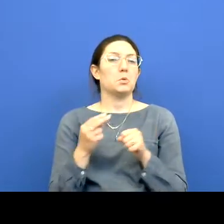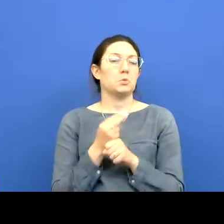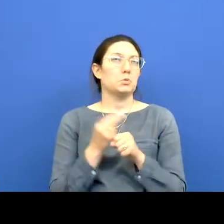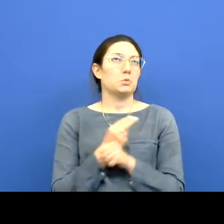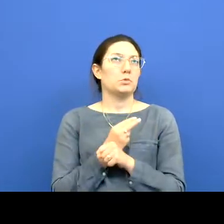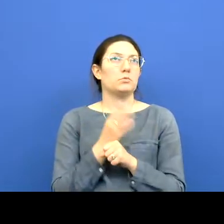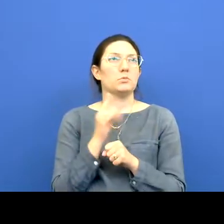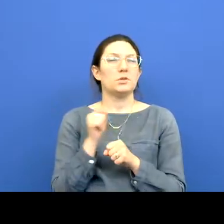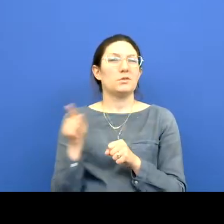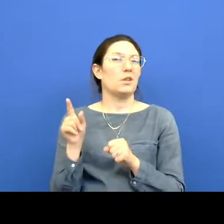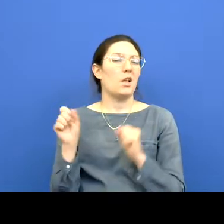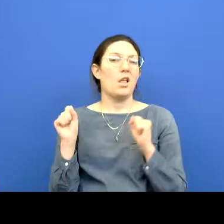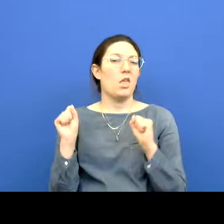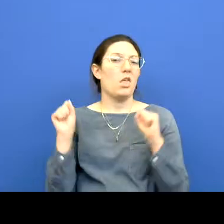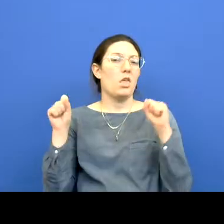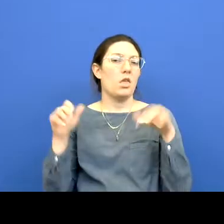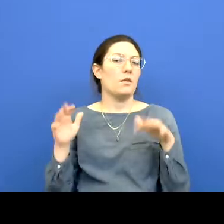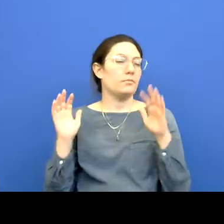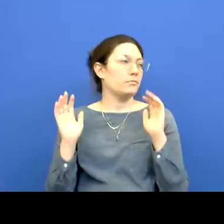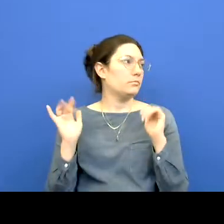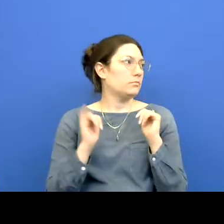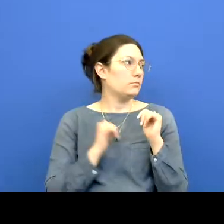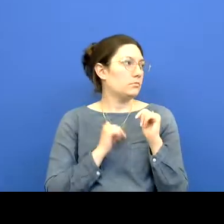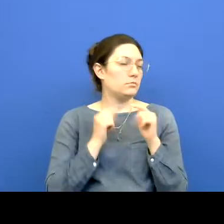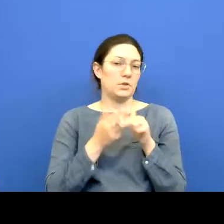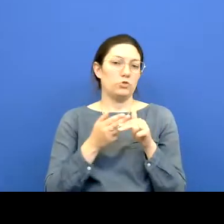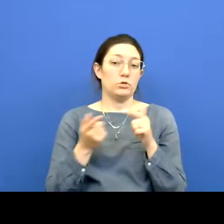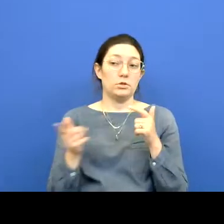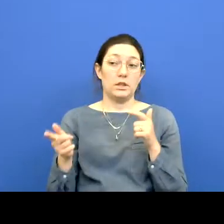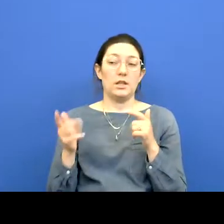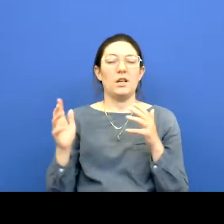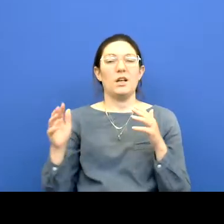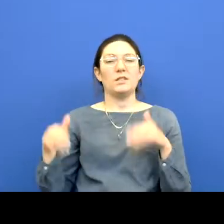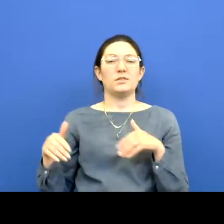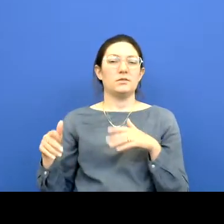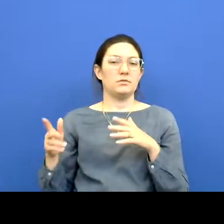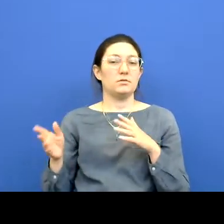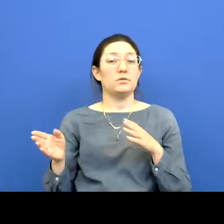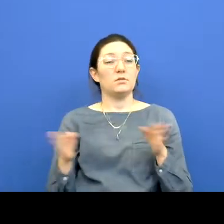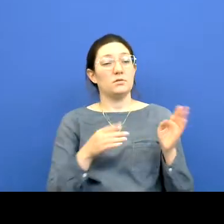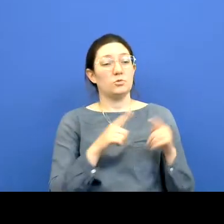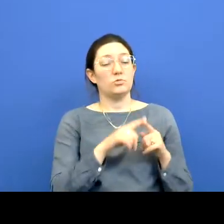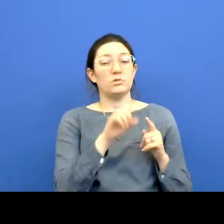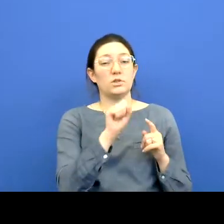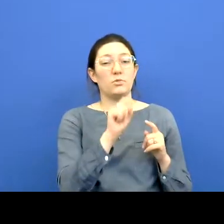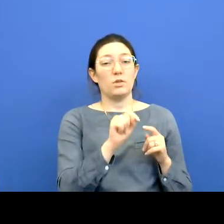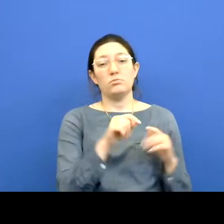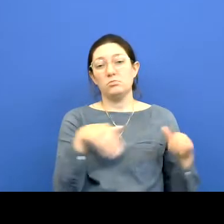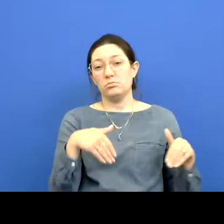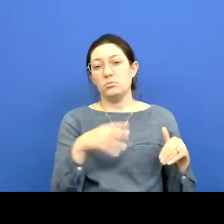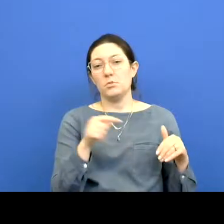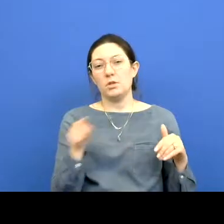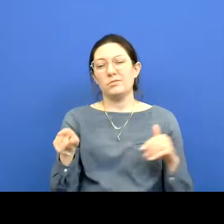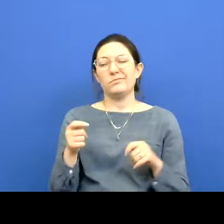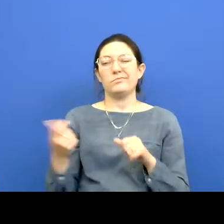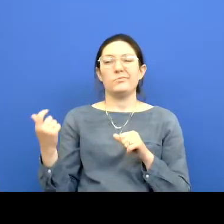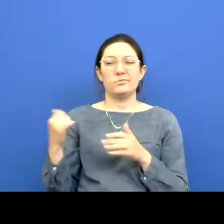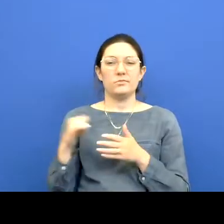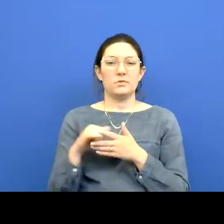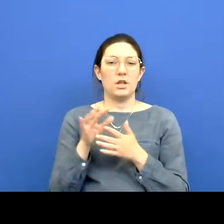However, as I mentioned, they haven't gone to Southtown yet, but they ruled this one out. It